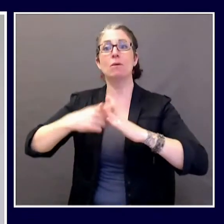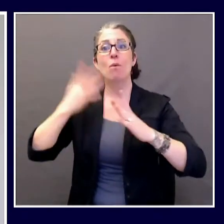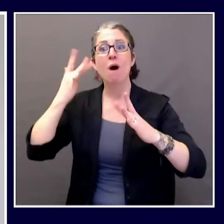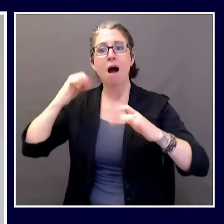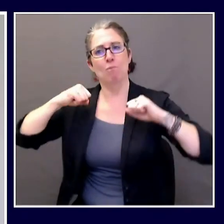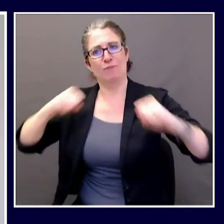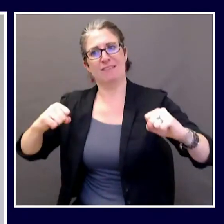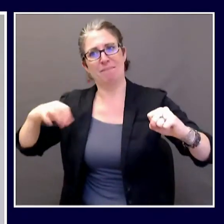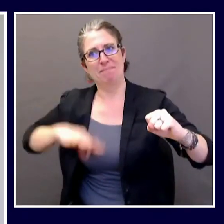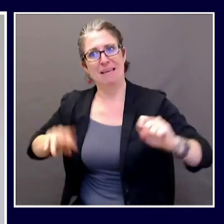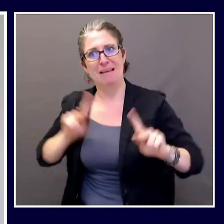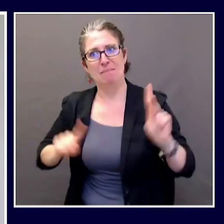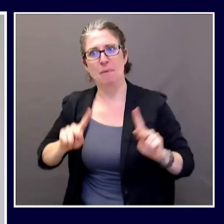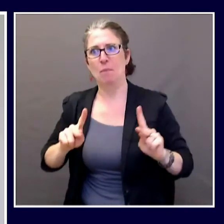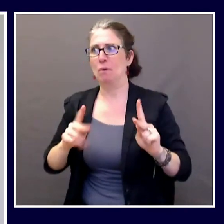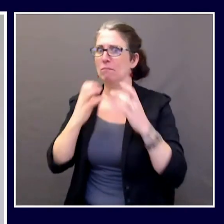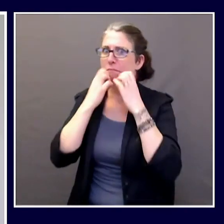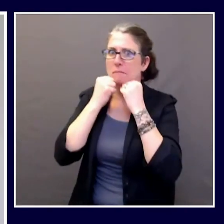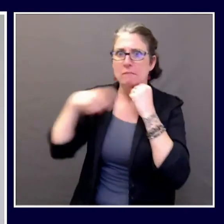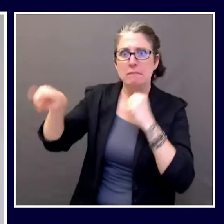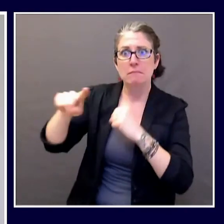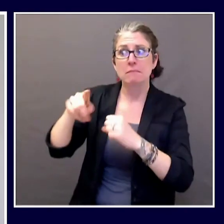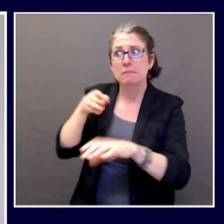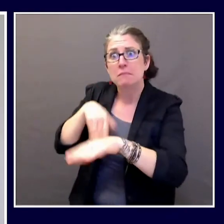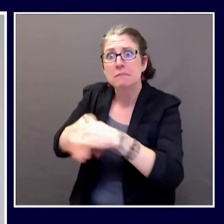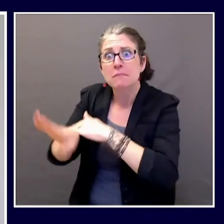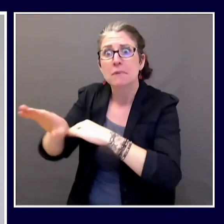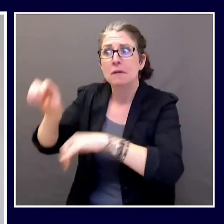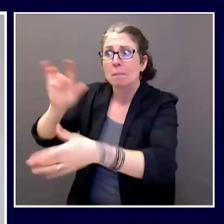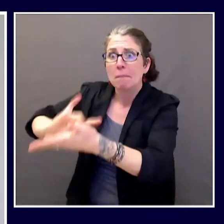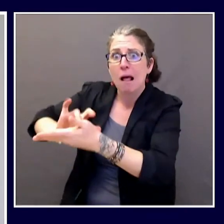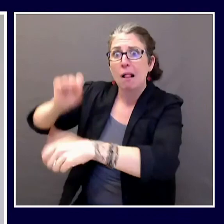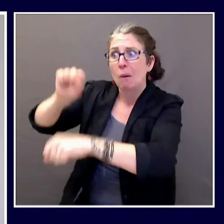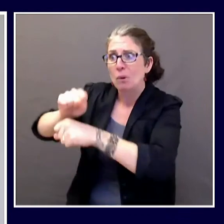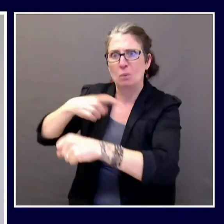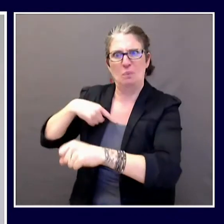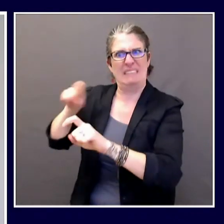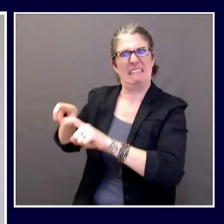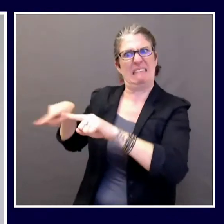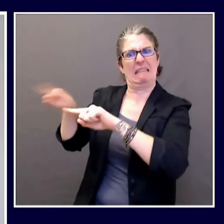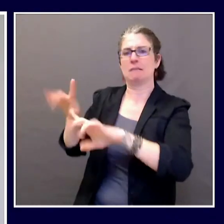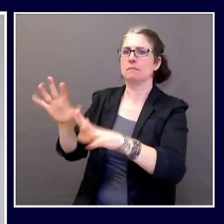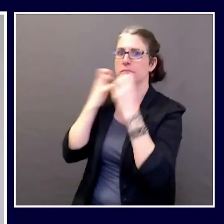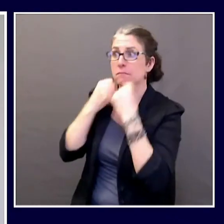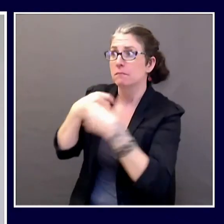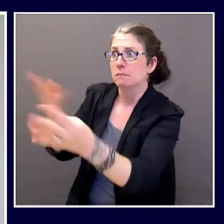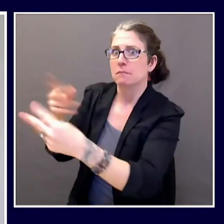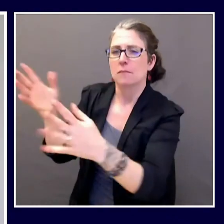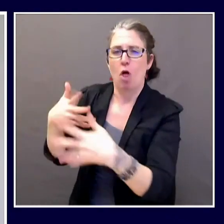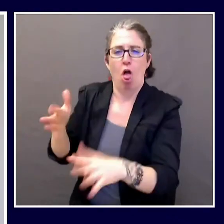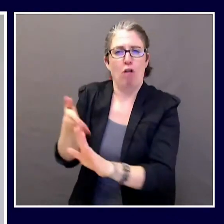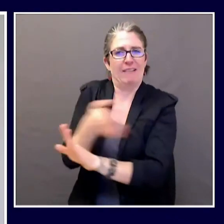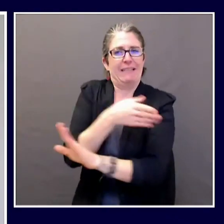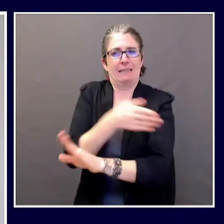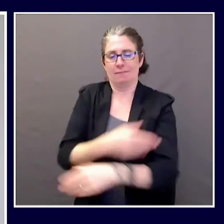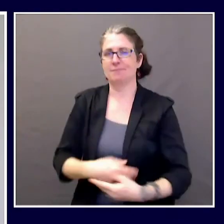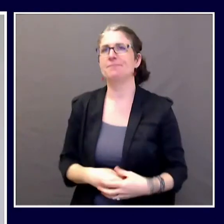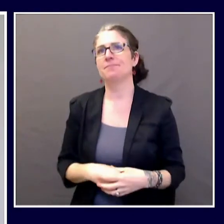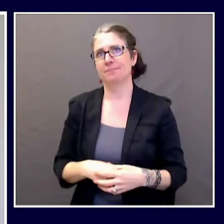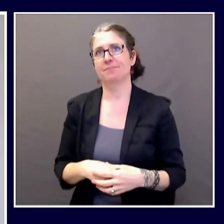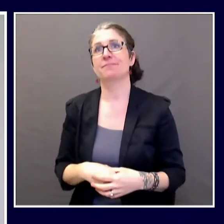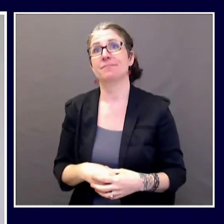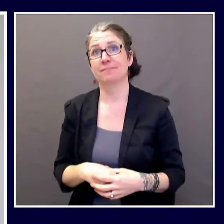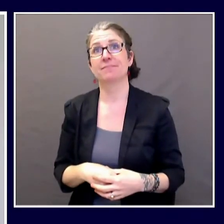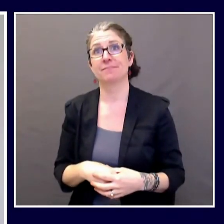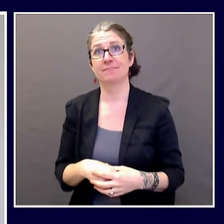One of the things that has marked the pandemic is the degree to which simply going to work could pose a risk